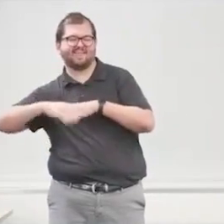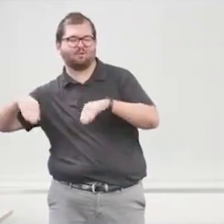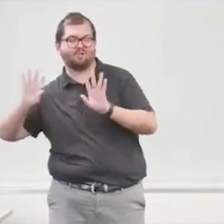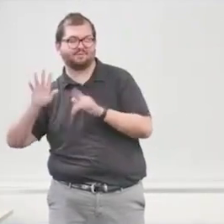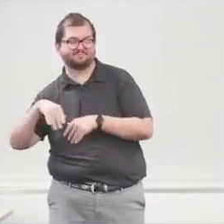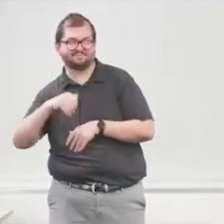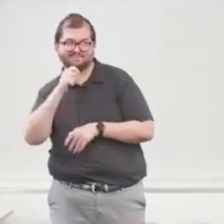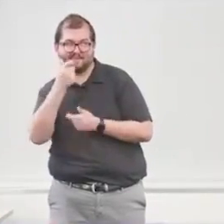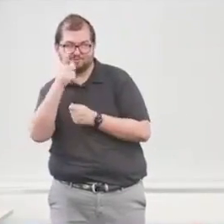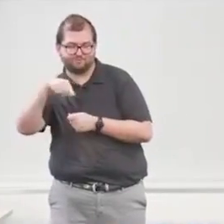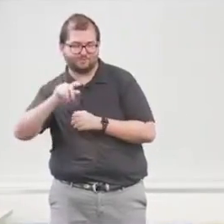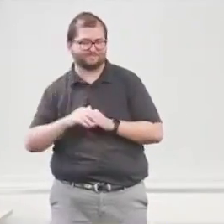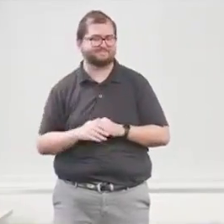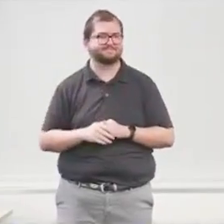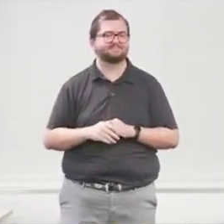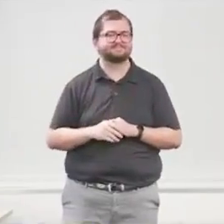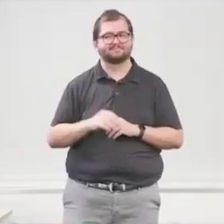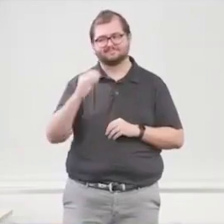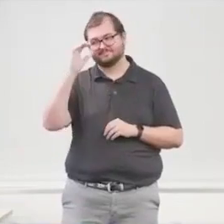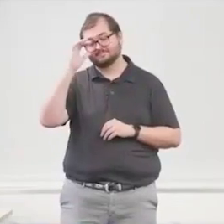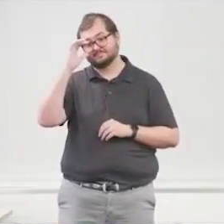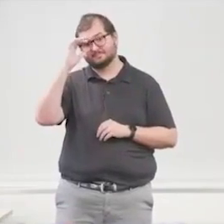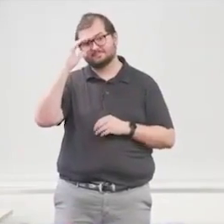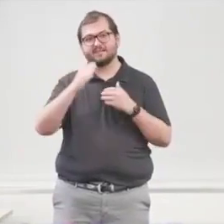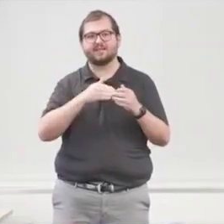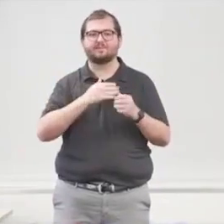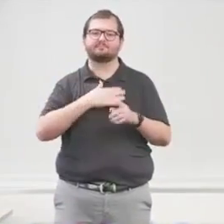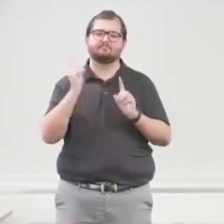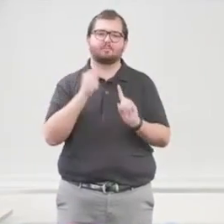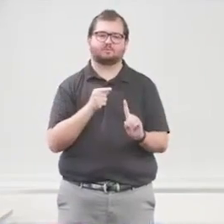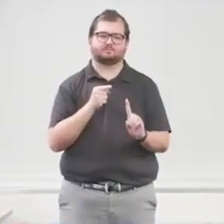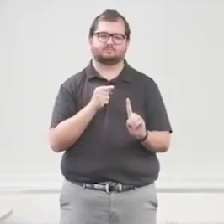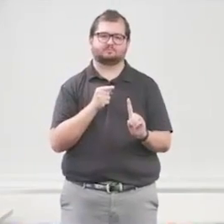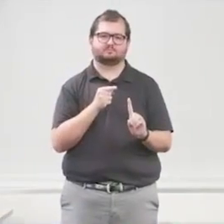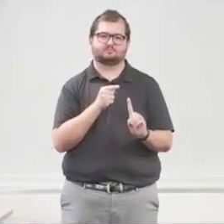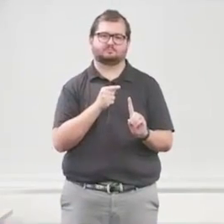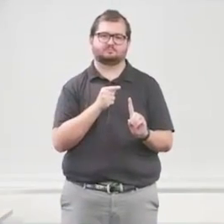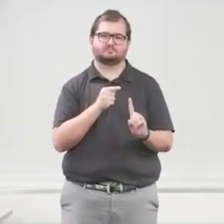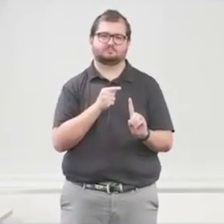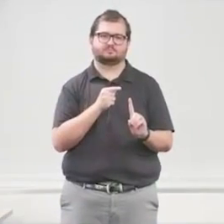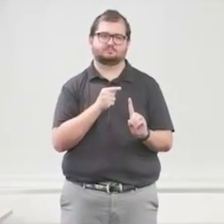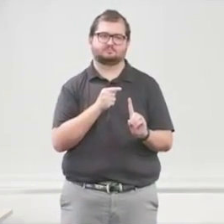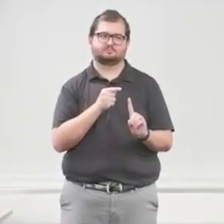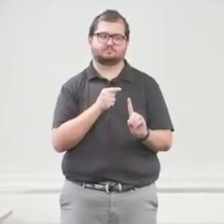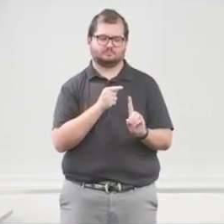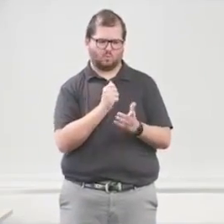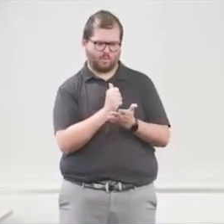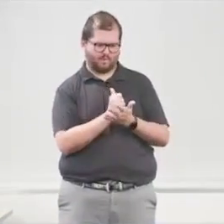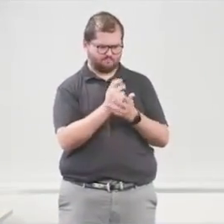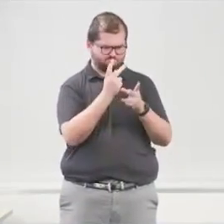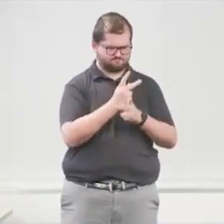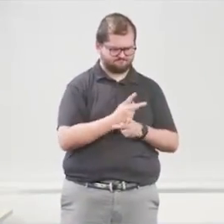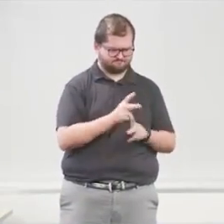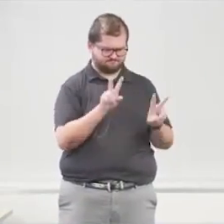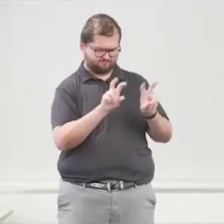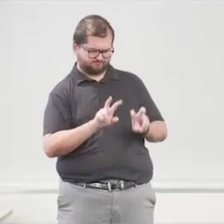here. And that's the point though, is in order to help and assess and save somebody's